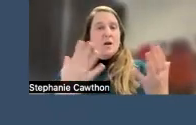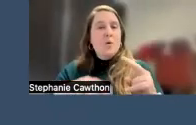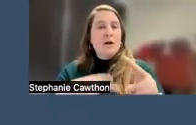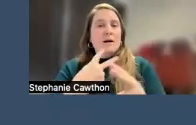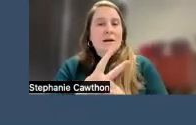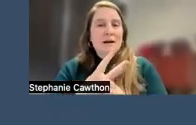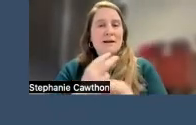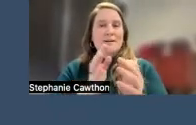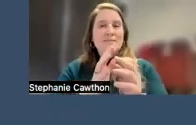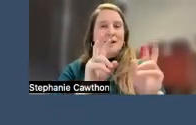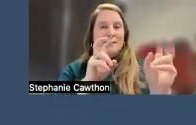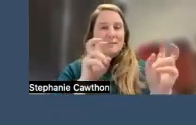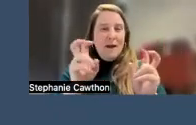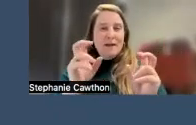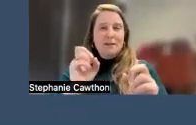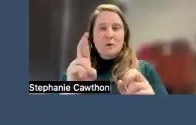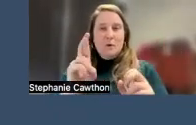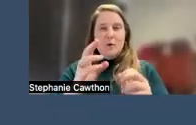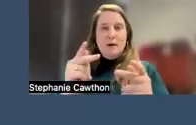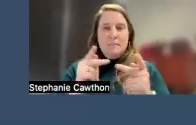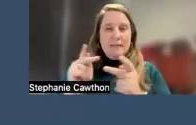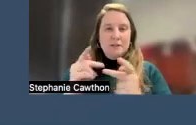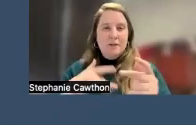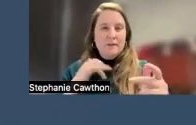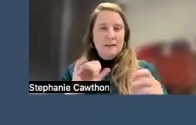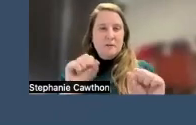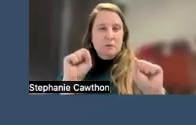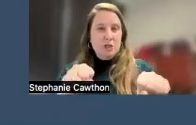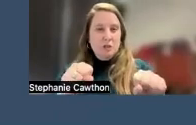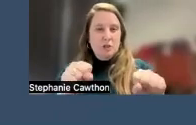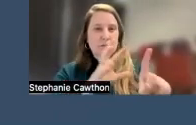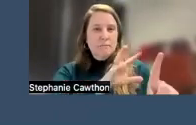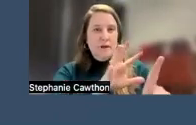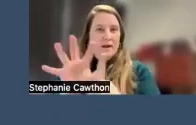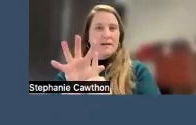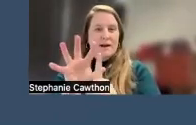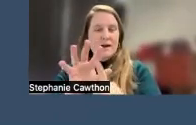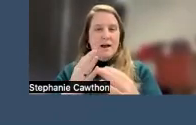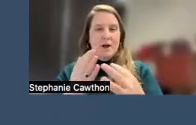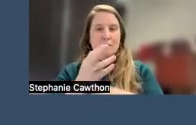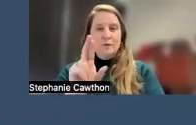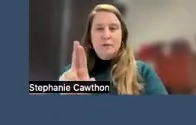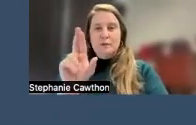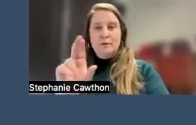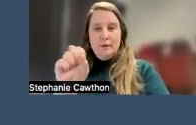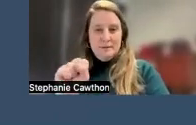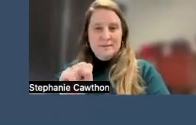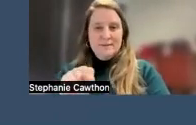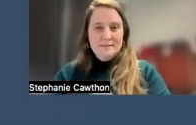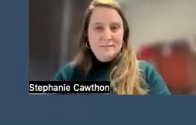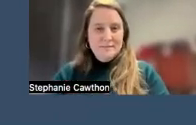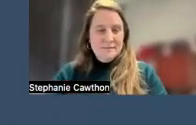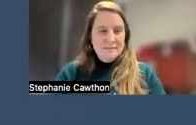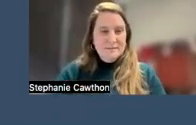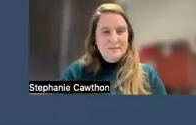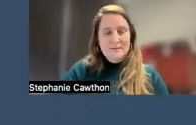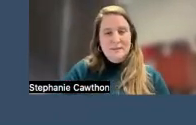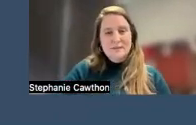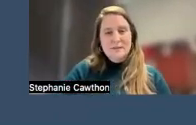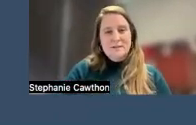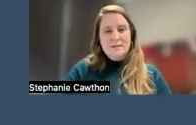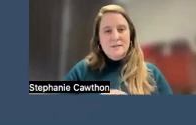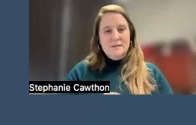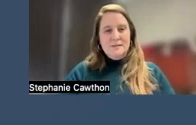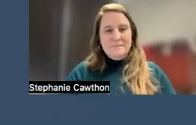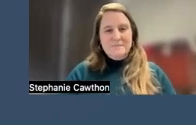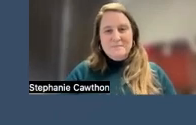you here at the end of our time together today, what type of topics or places you feel like we could spotlight across